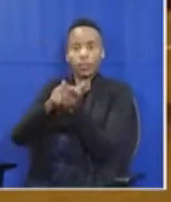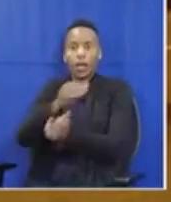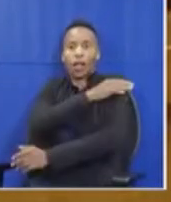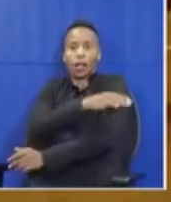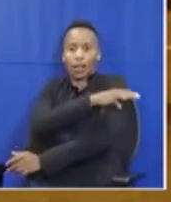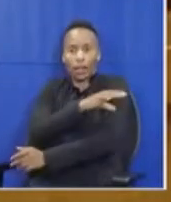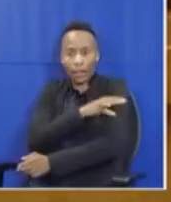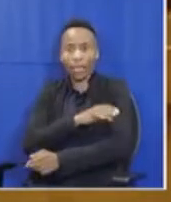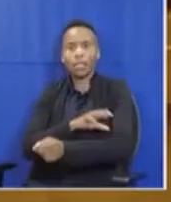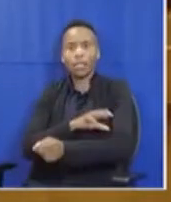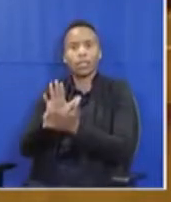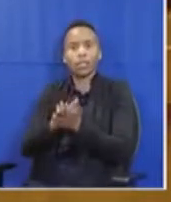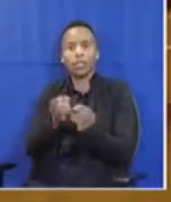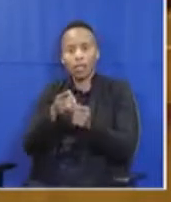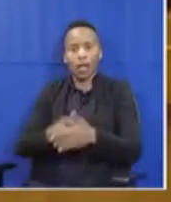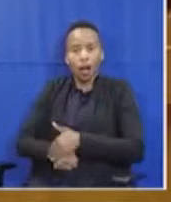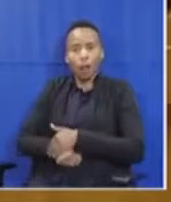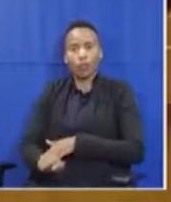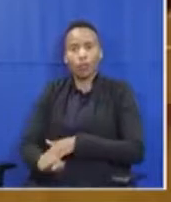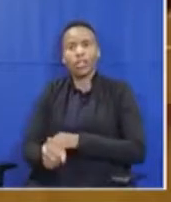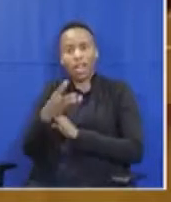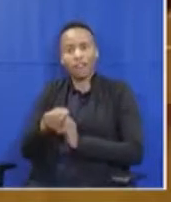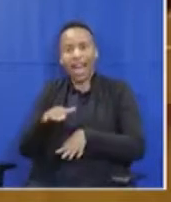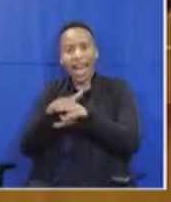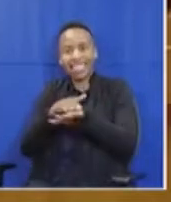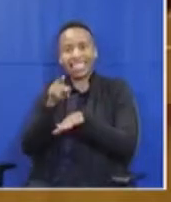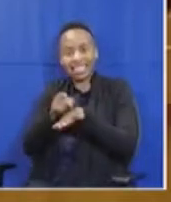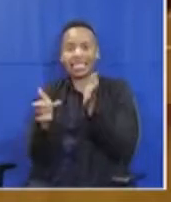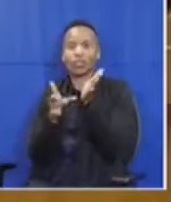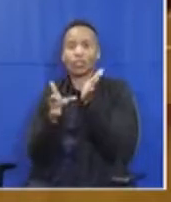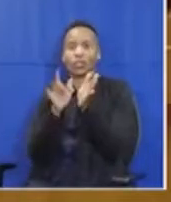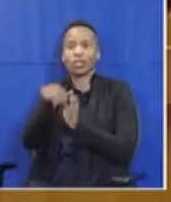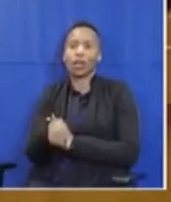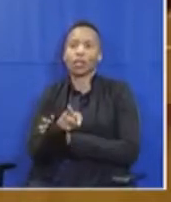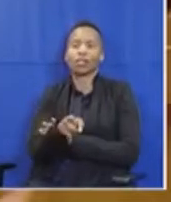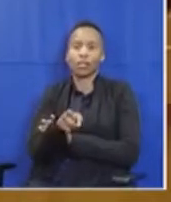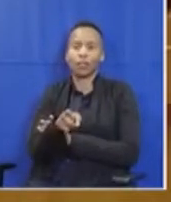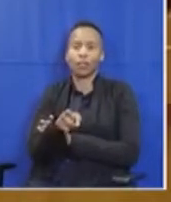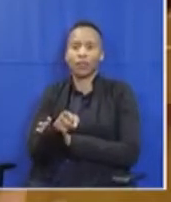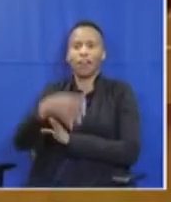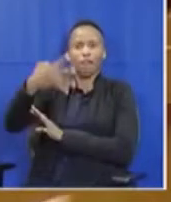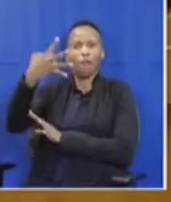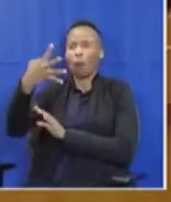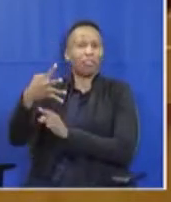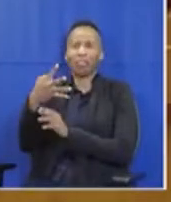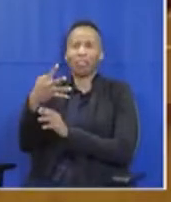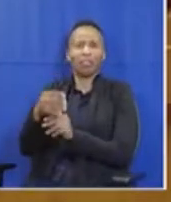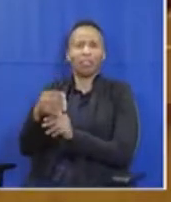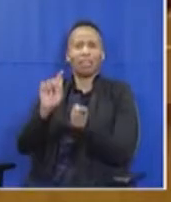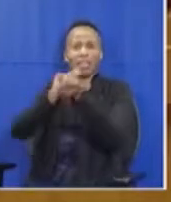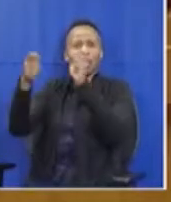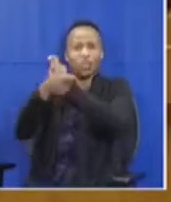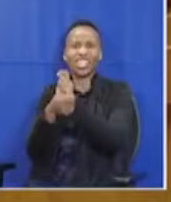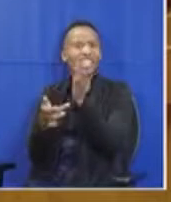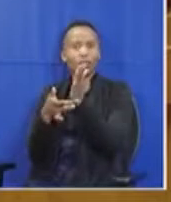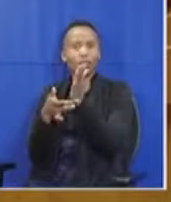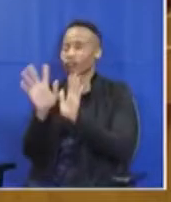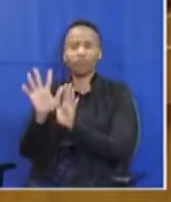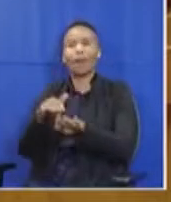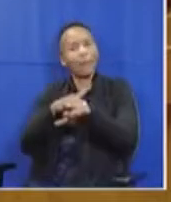abortion-providing clinics, have access to this basic technology, not fourth revolutionary technology, basic